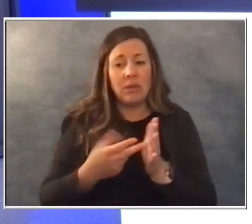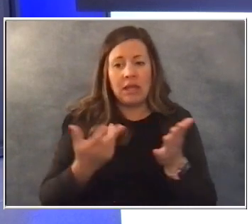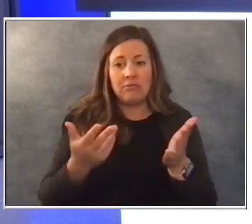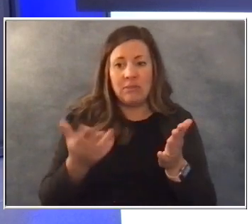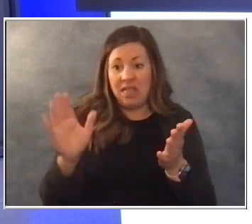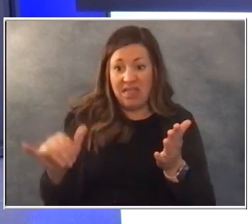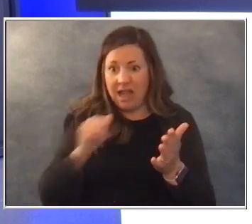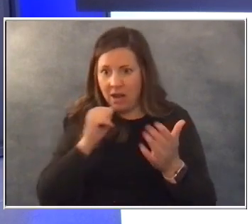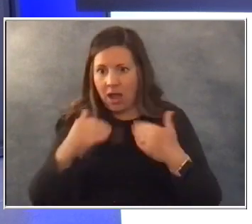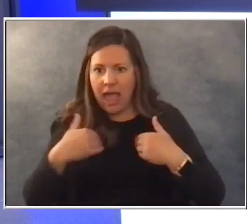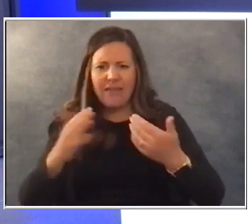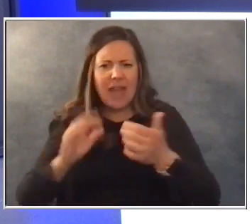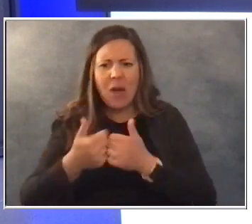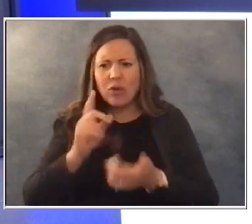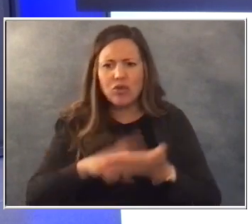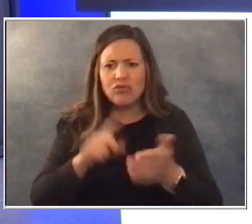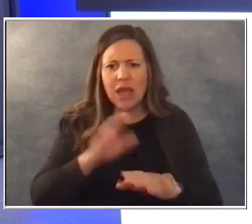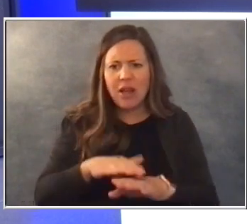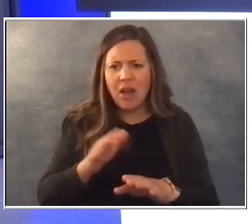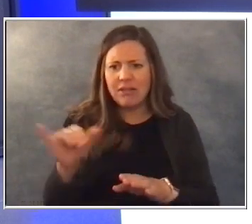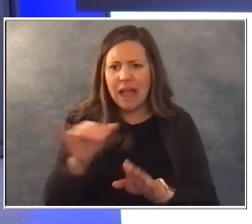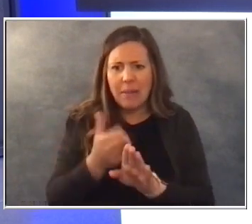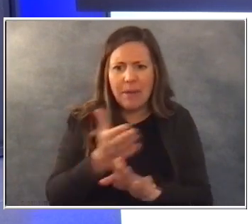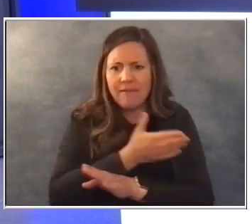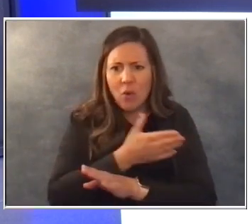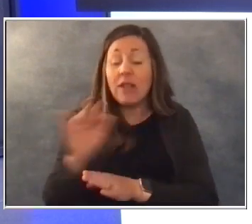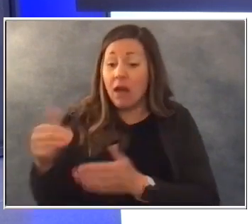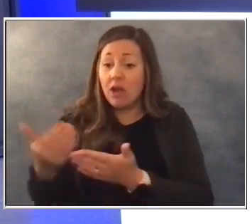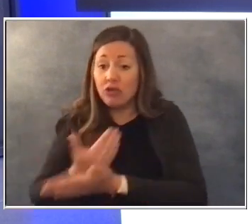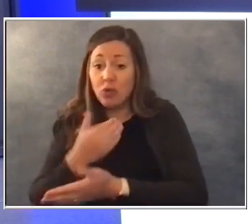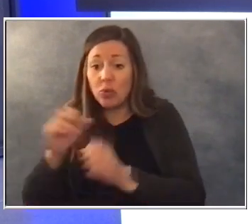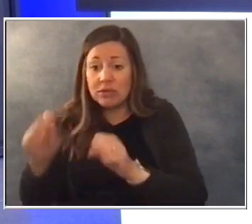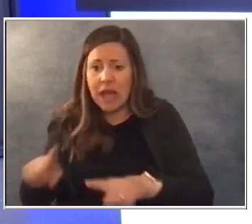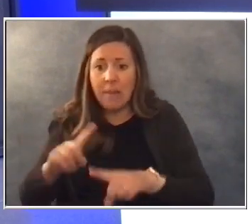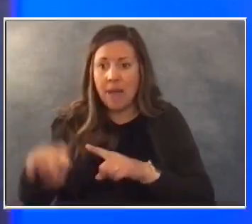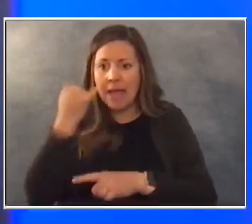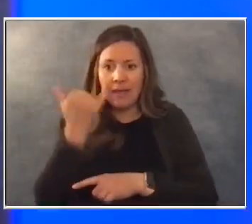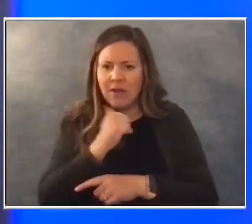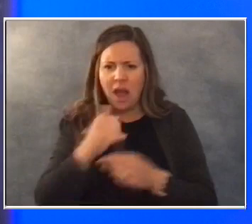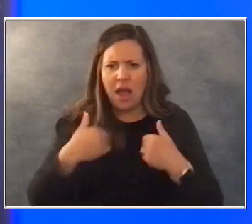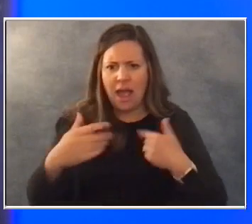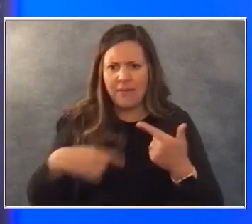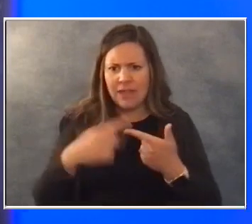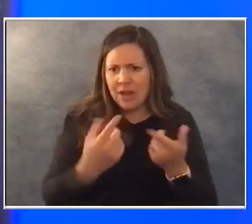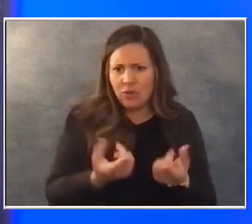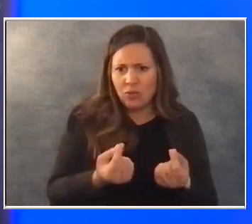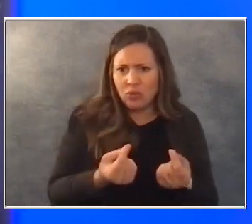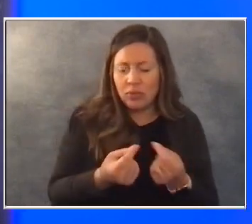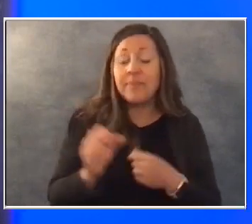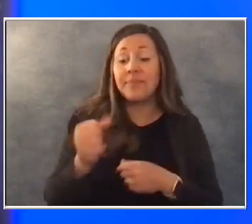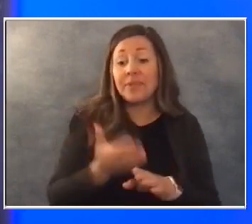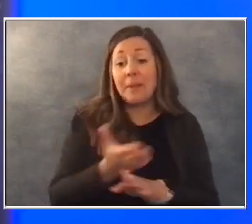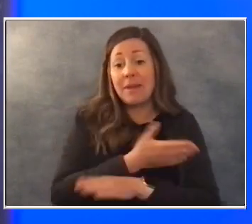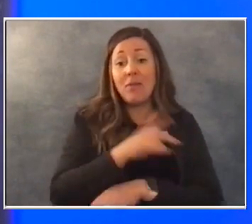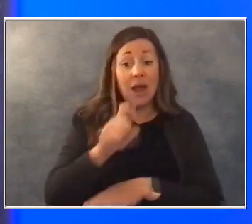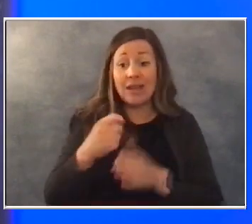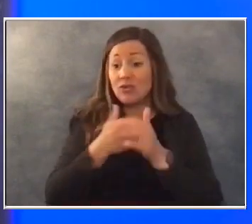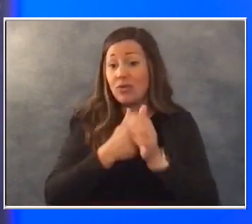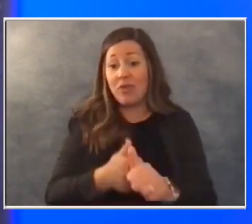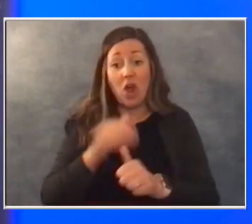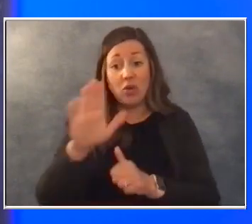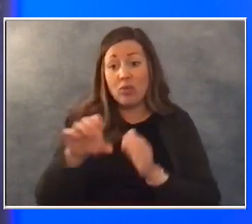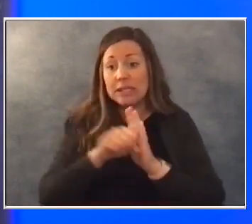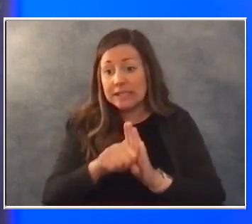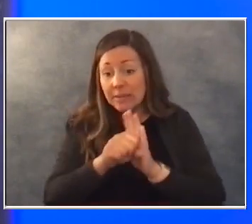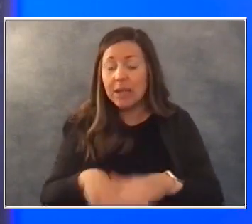cancer before? Just versus this new blood test. What was the difference? So before we had to go by the patient's symptoms, imaging,